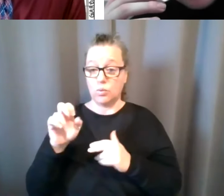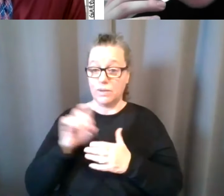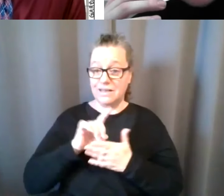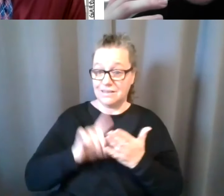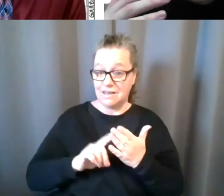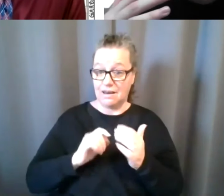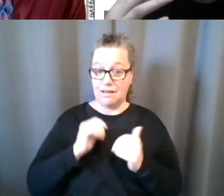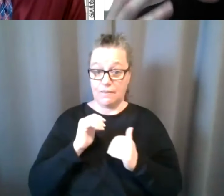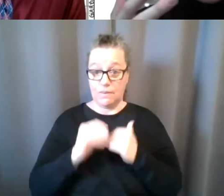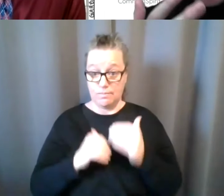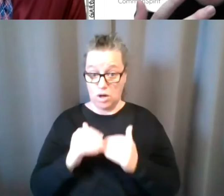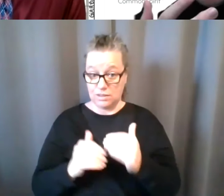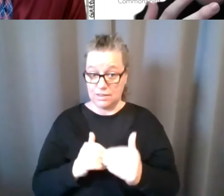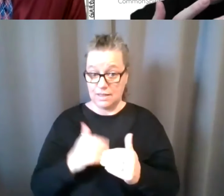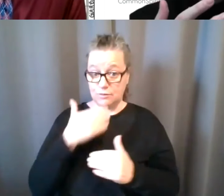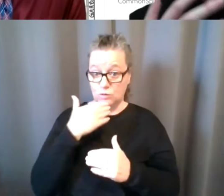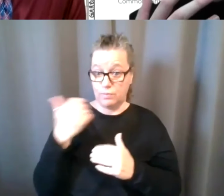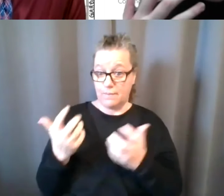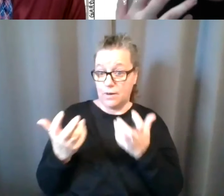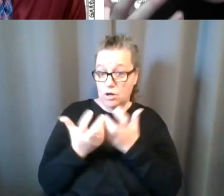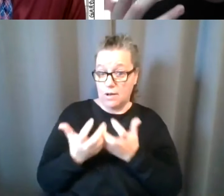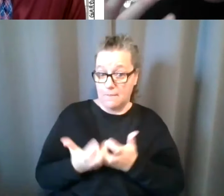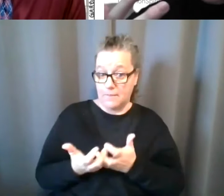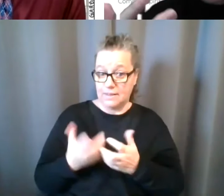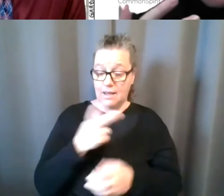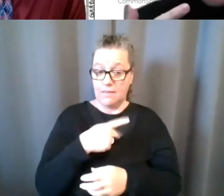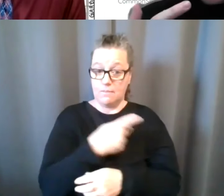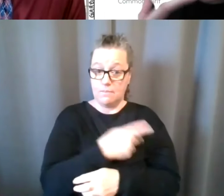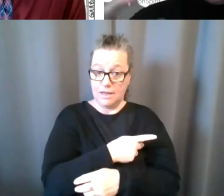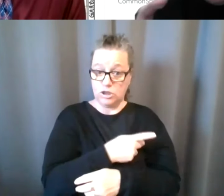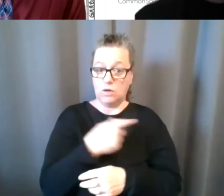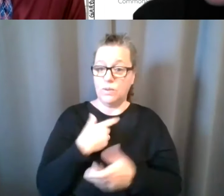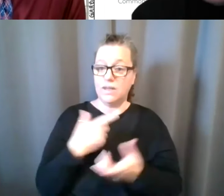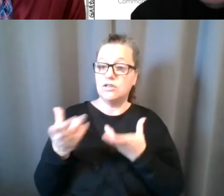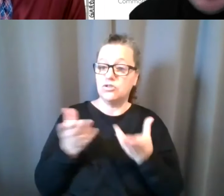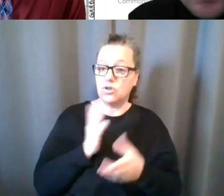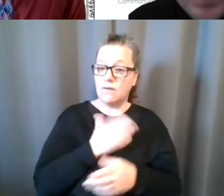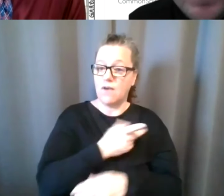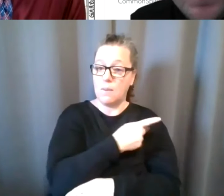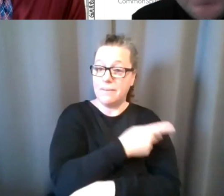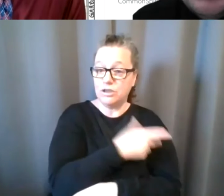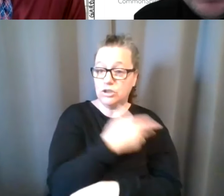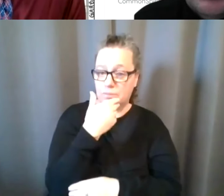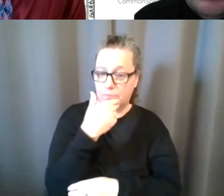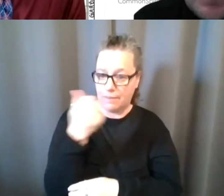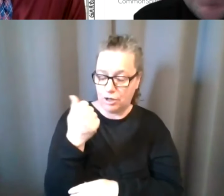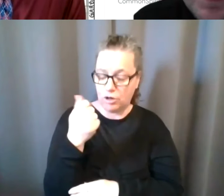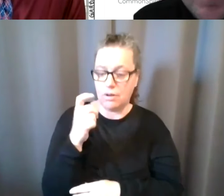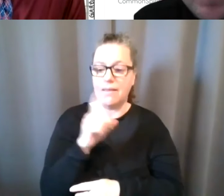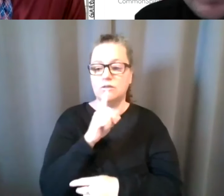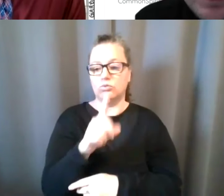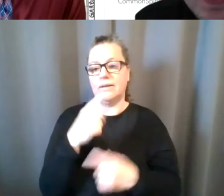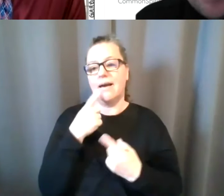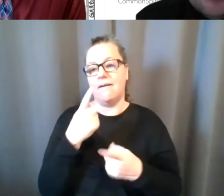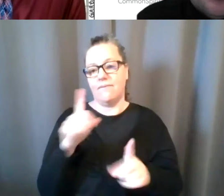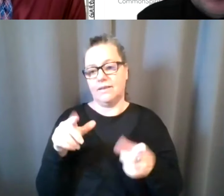processes to better accommodate the patient, we can serve our patients better. I think that has been a really effective form